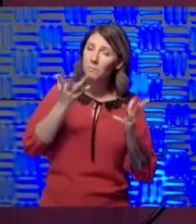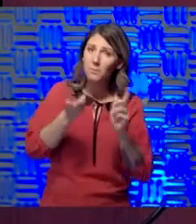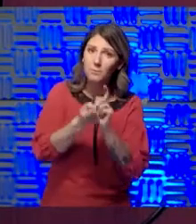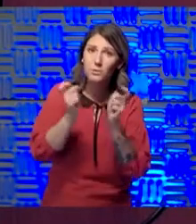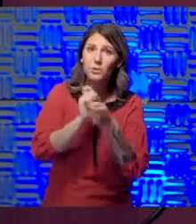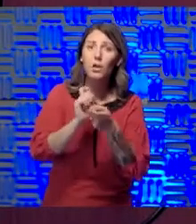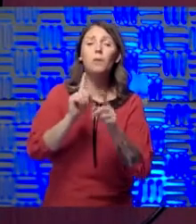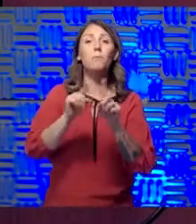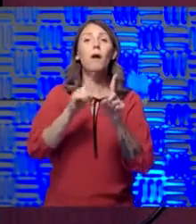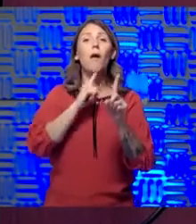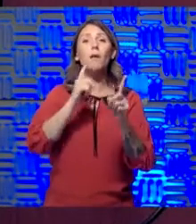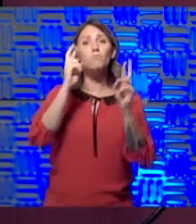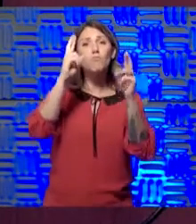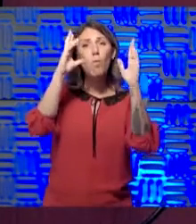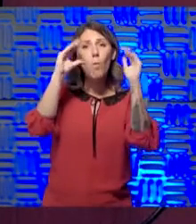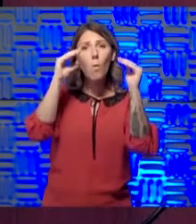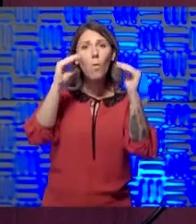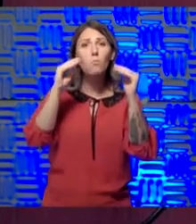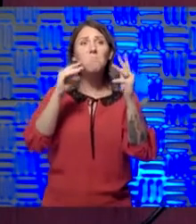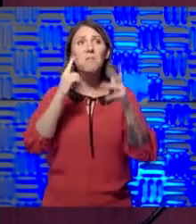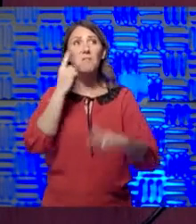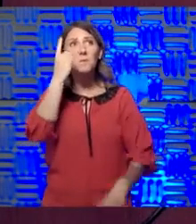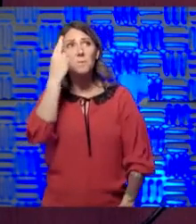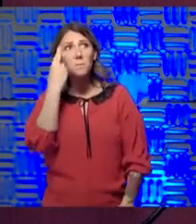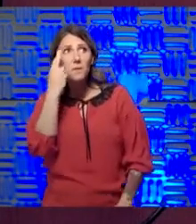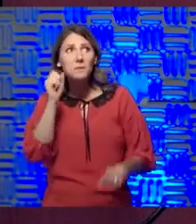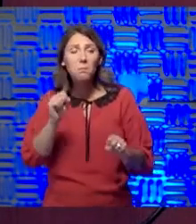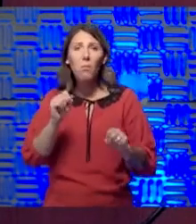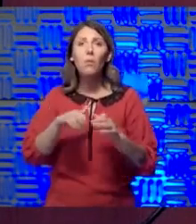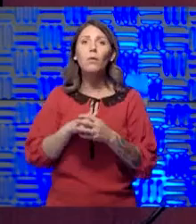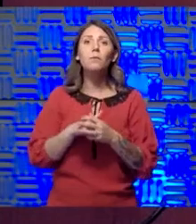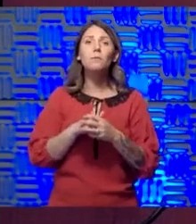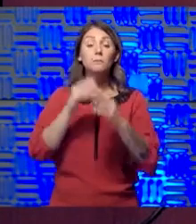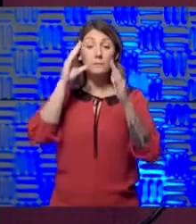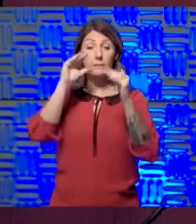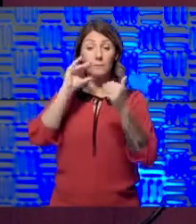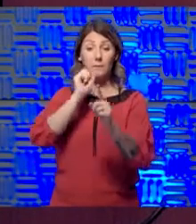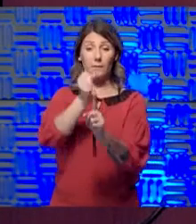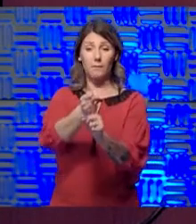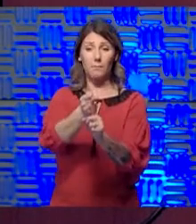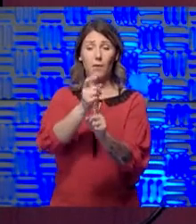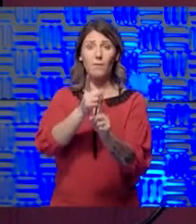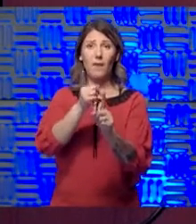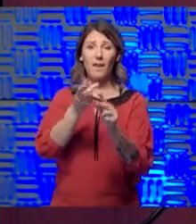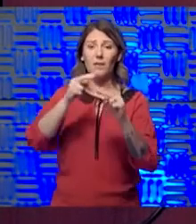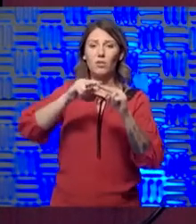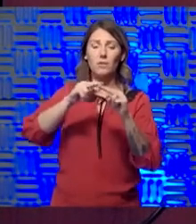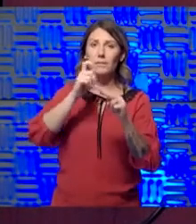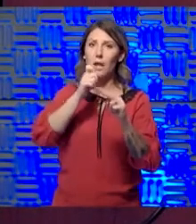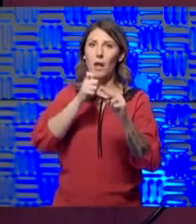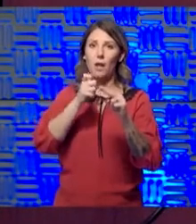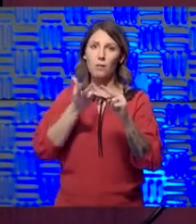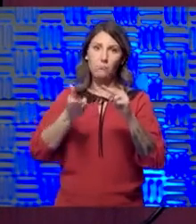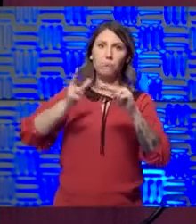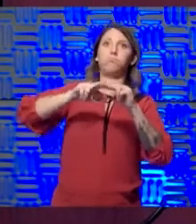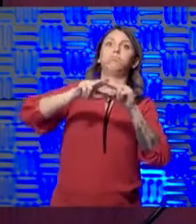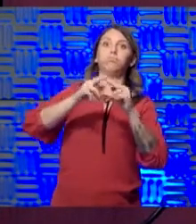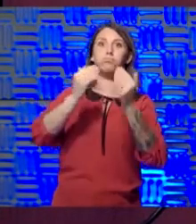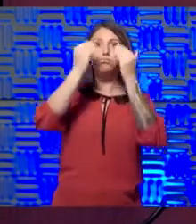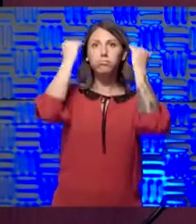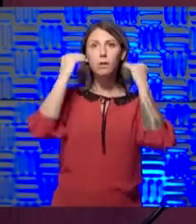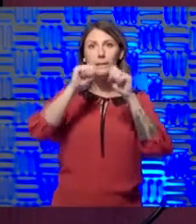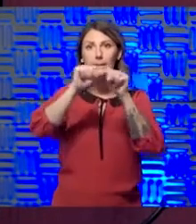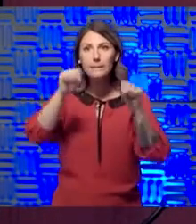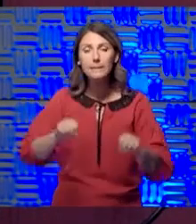and think maybe even it's reasonable to expect that impact, that increase, is not so much that it taxes the system